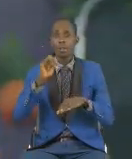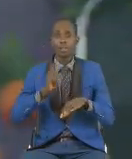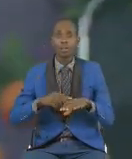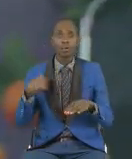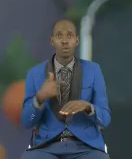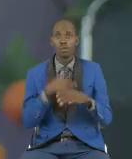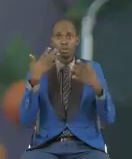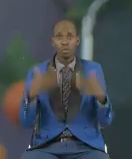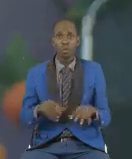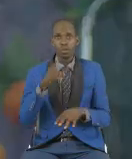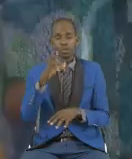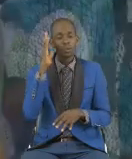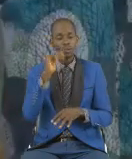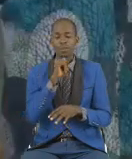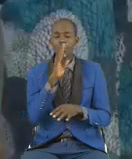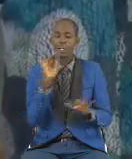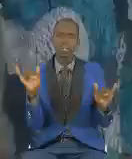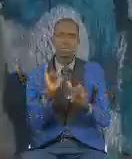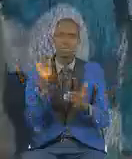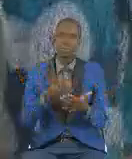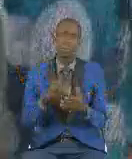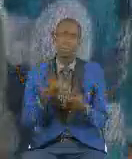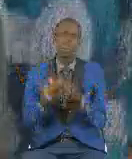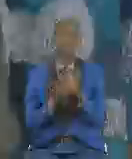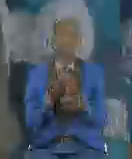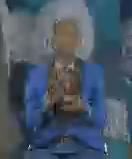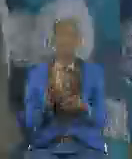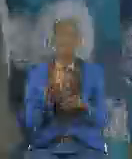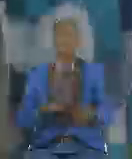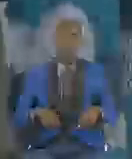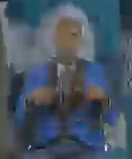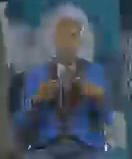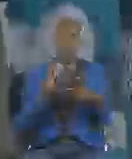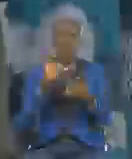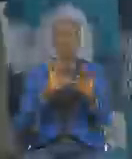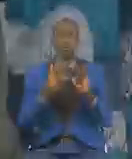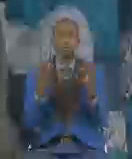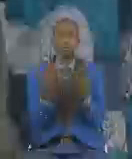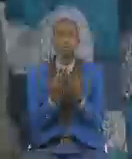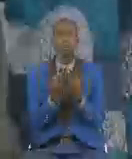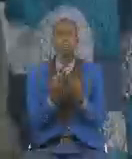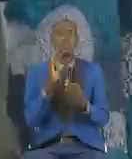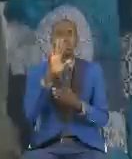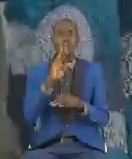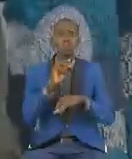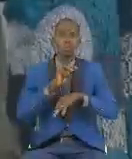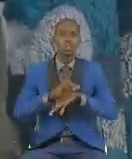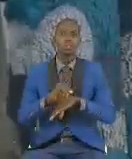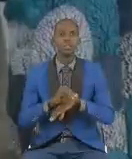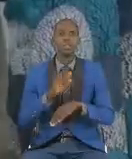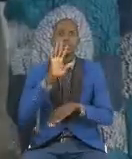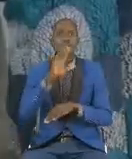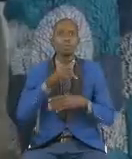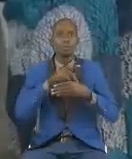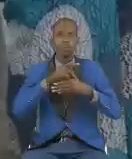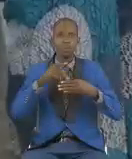be the same again. Your life, your family, your ministry, your profession,